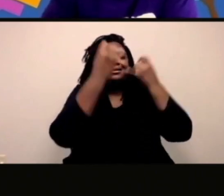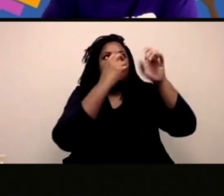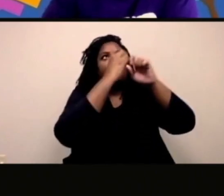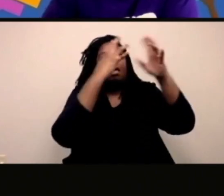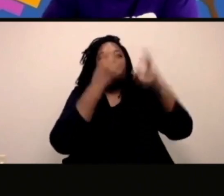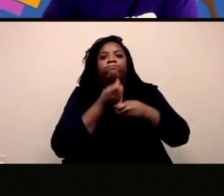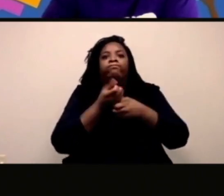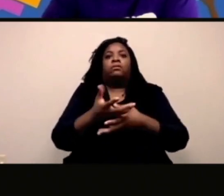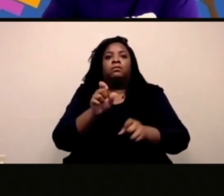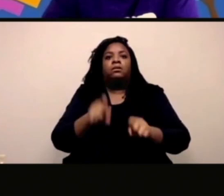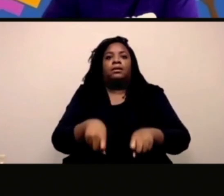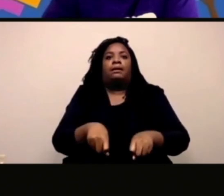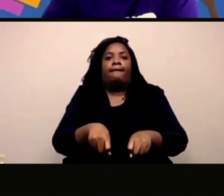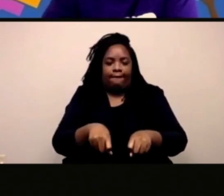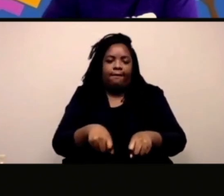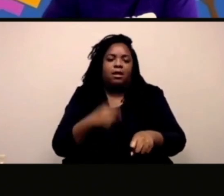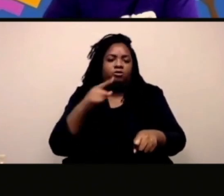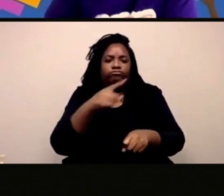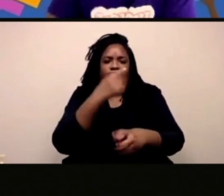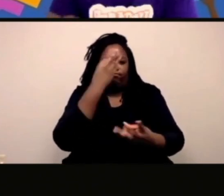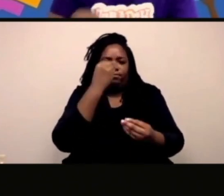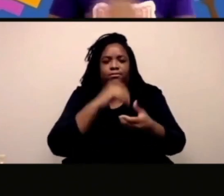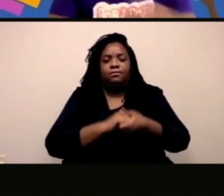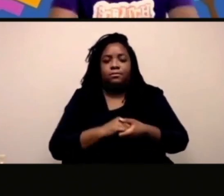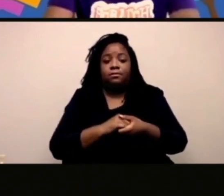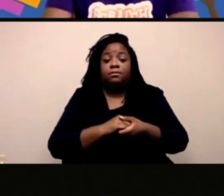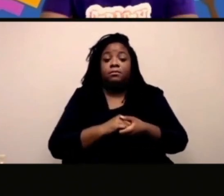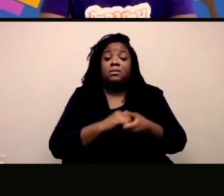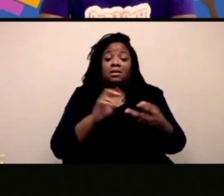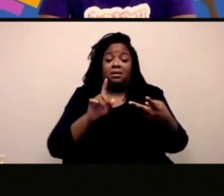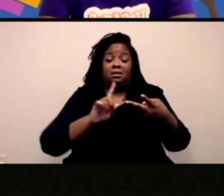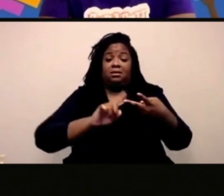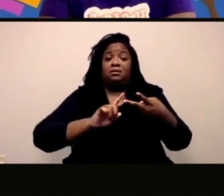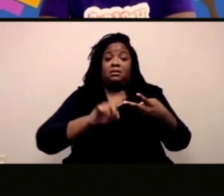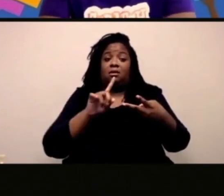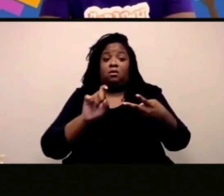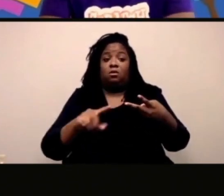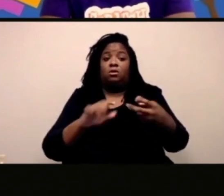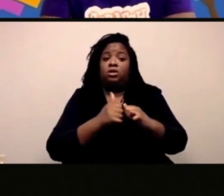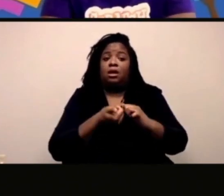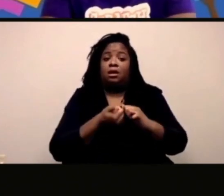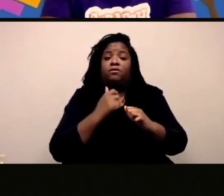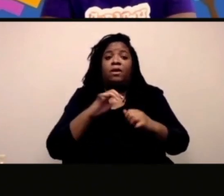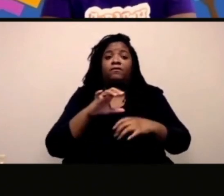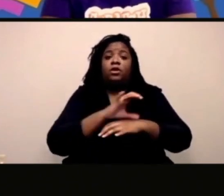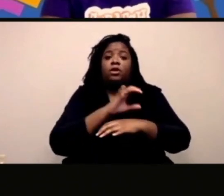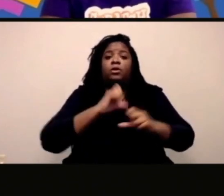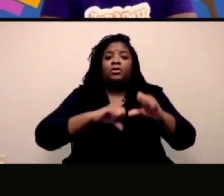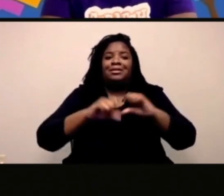that we think about. And the second one is, how can we use computer science to help us communicate a feeling or